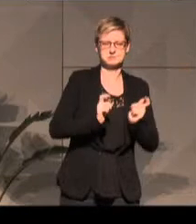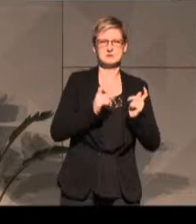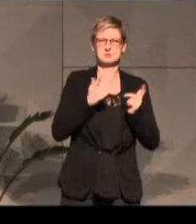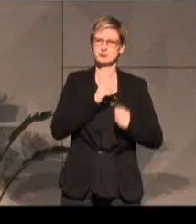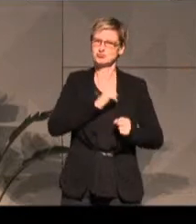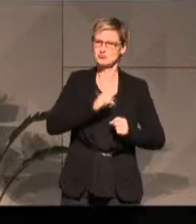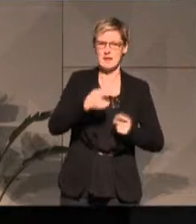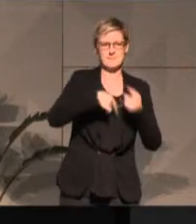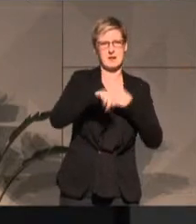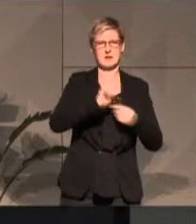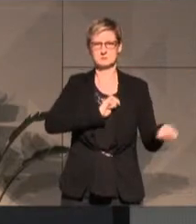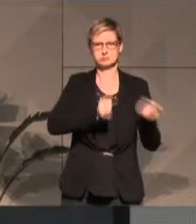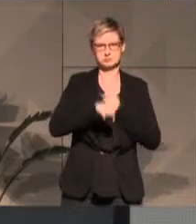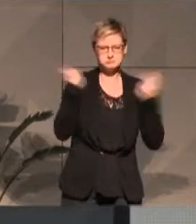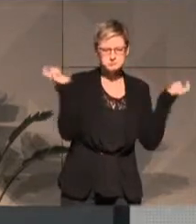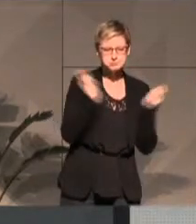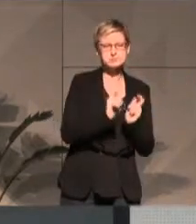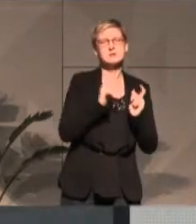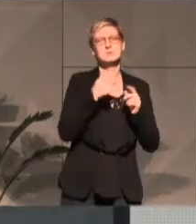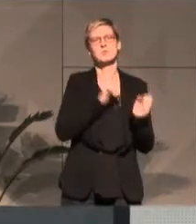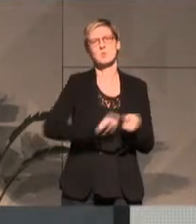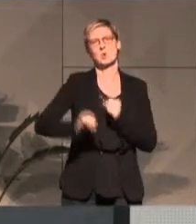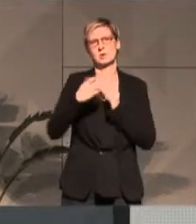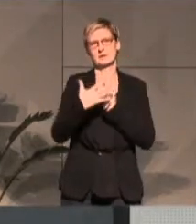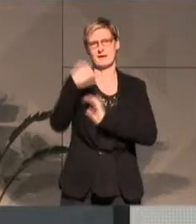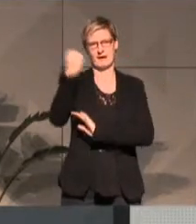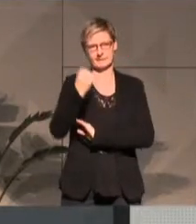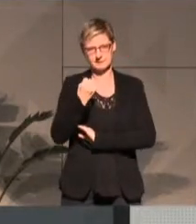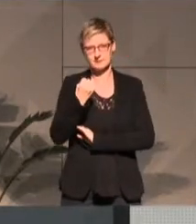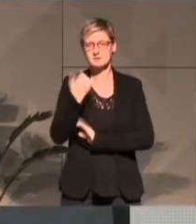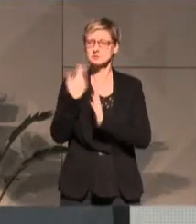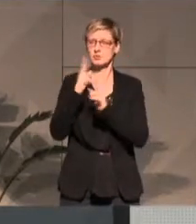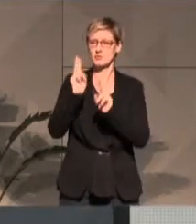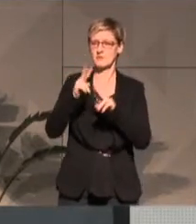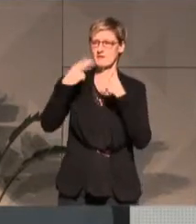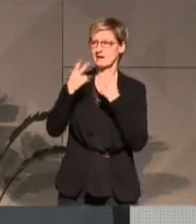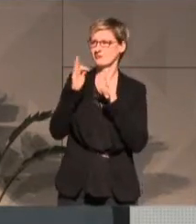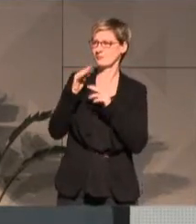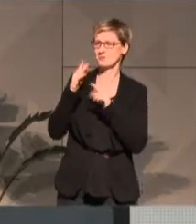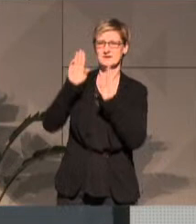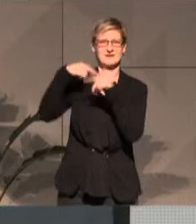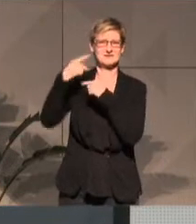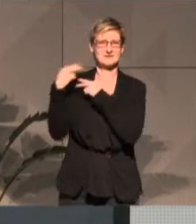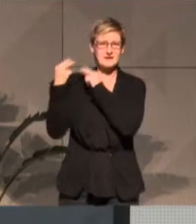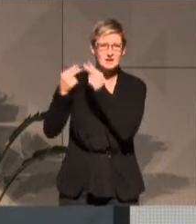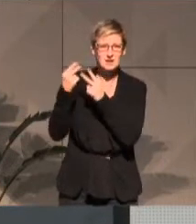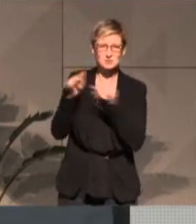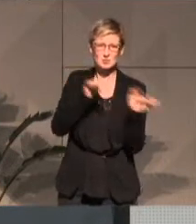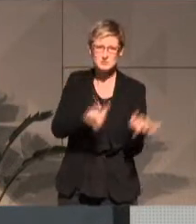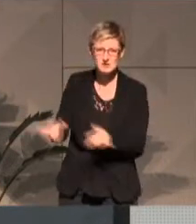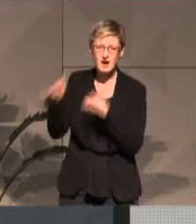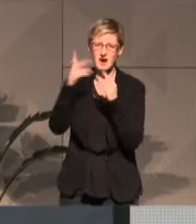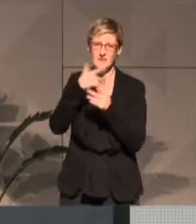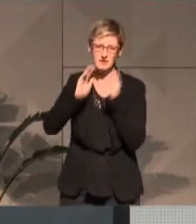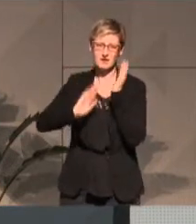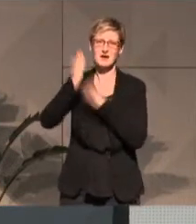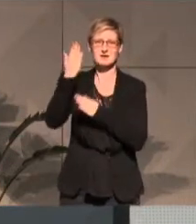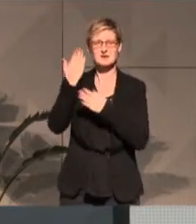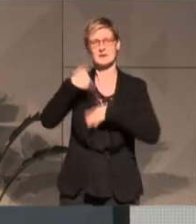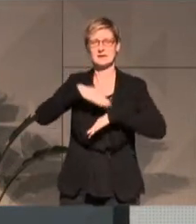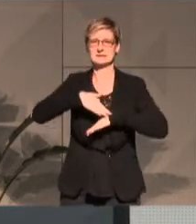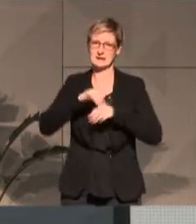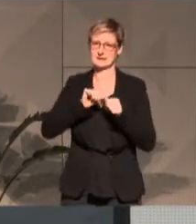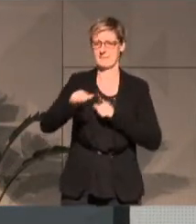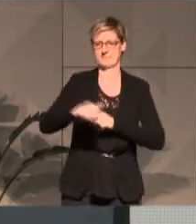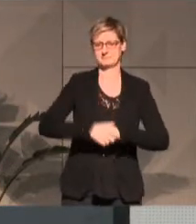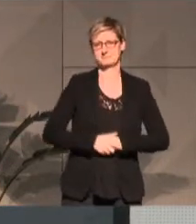need to bring down our CO2 emissions comprehensively. Let's make use of this time window we have to preserve the Arctic ice